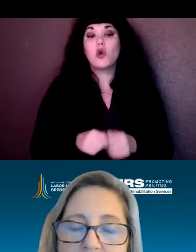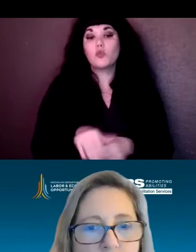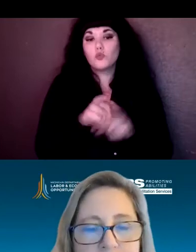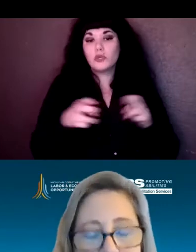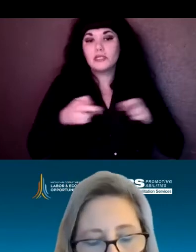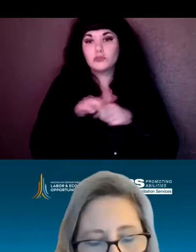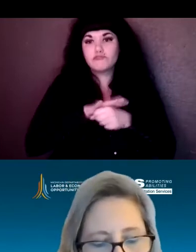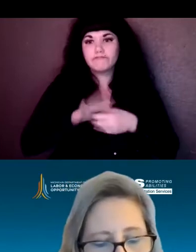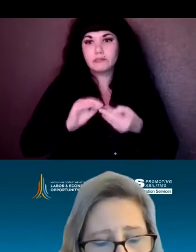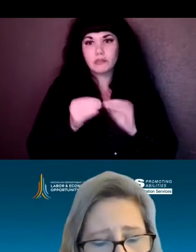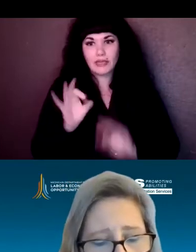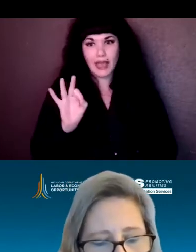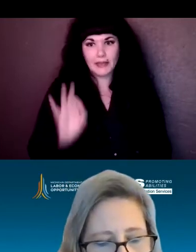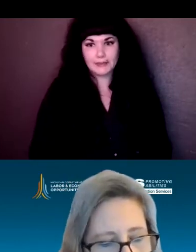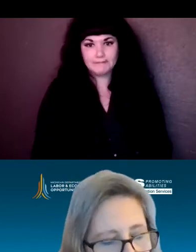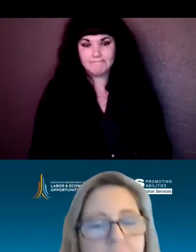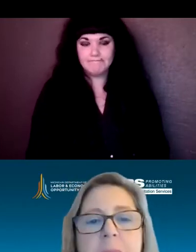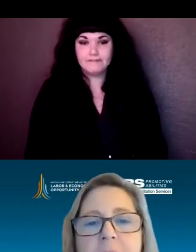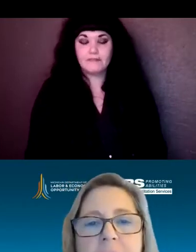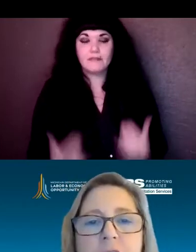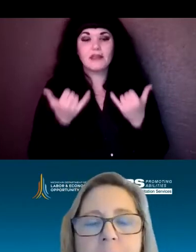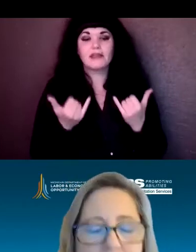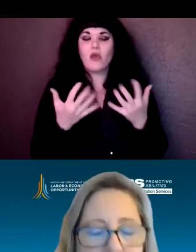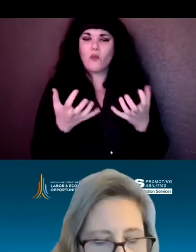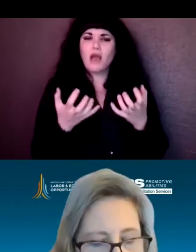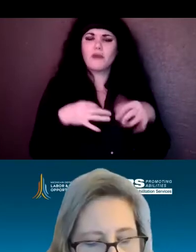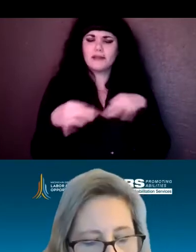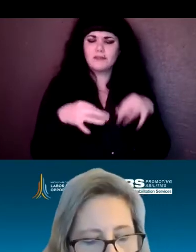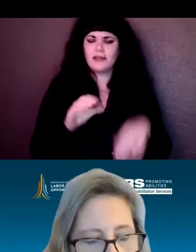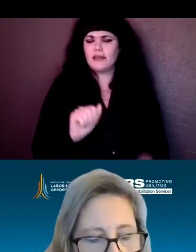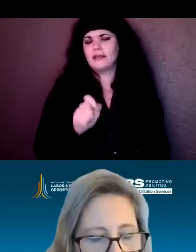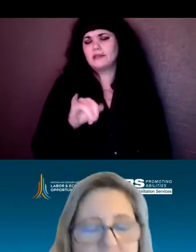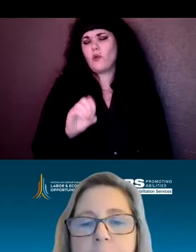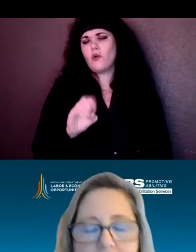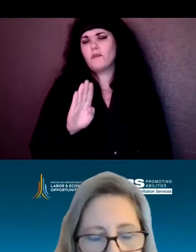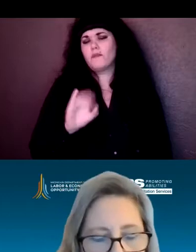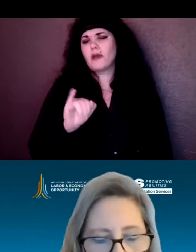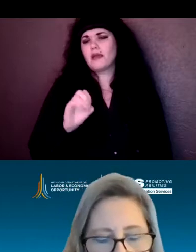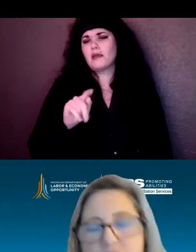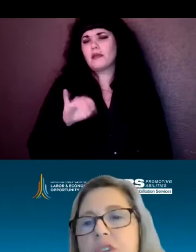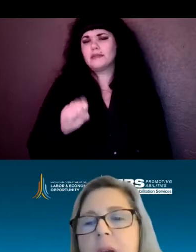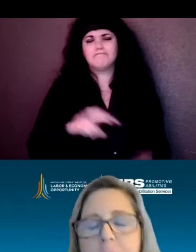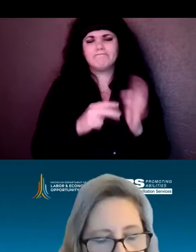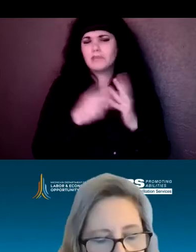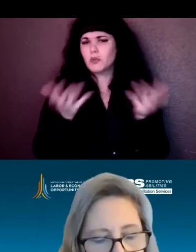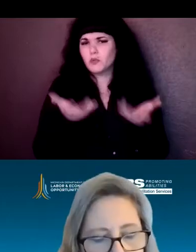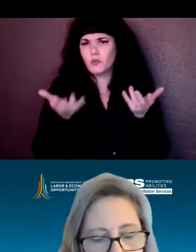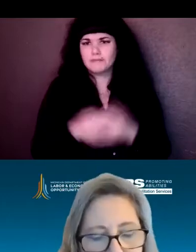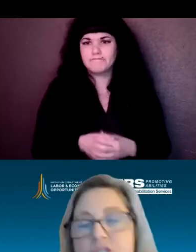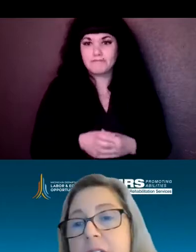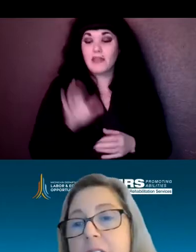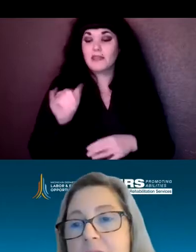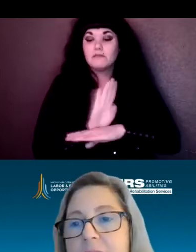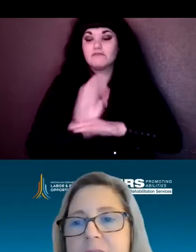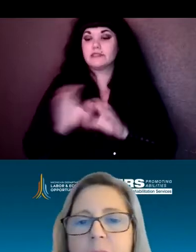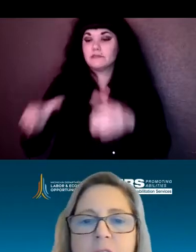And now I'd like to tell you a little bit about AxioBionics. AxioBionics came to MRS seeking